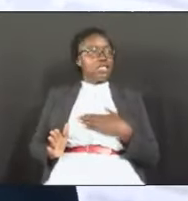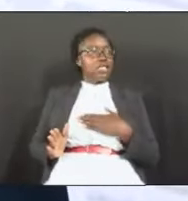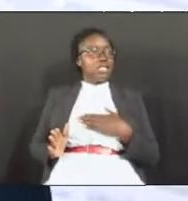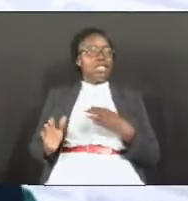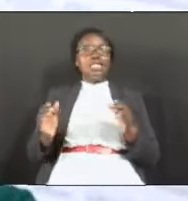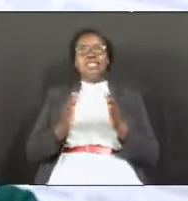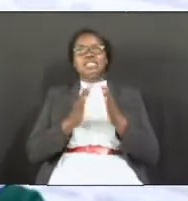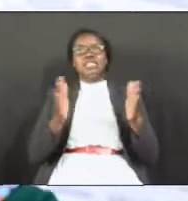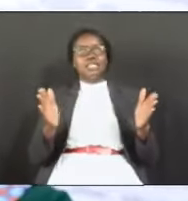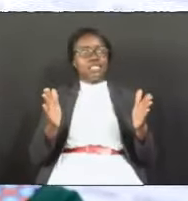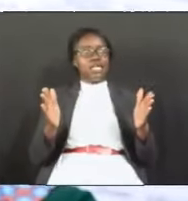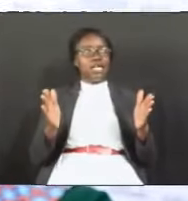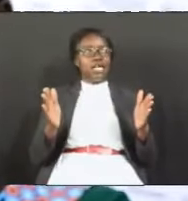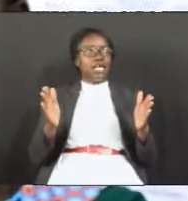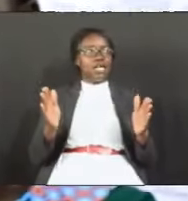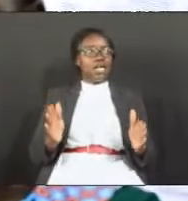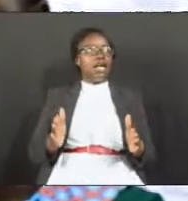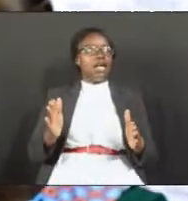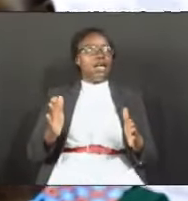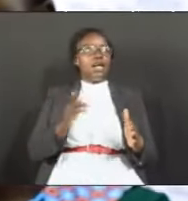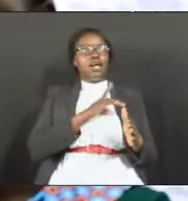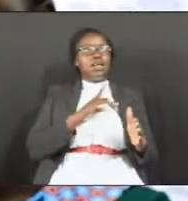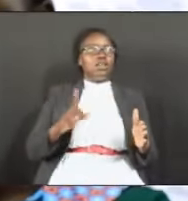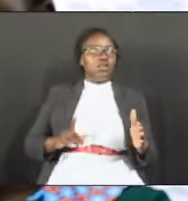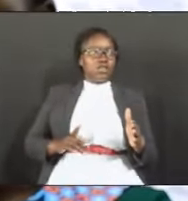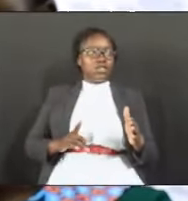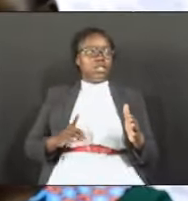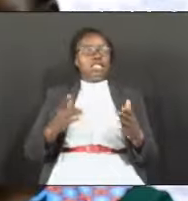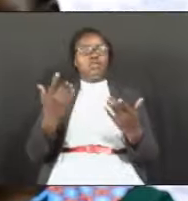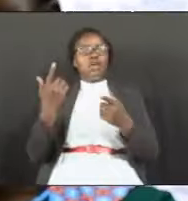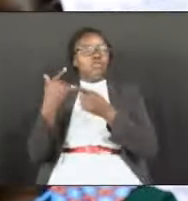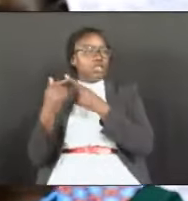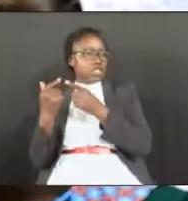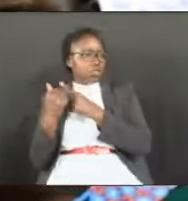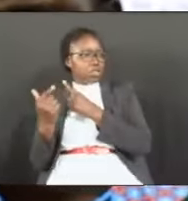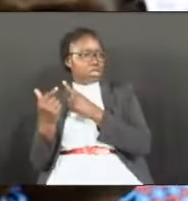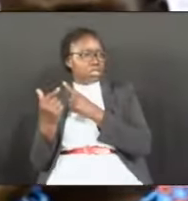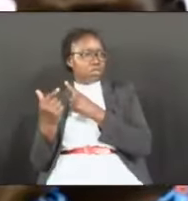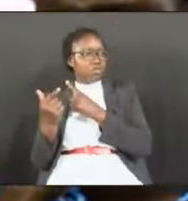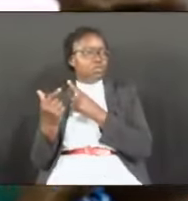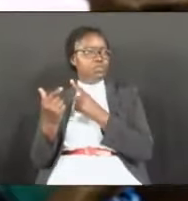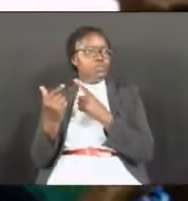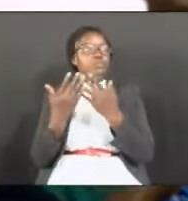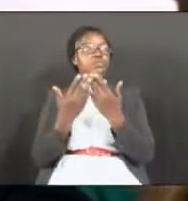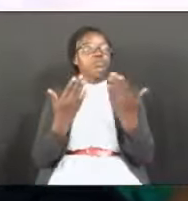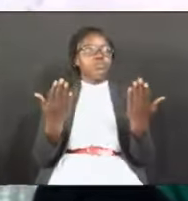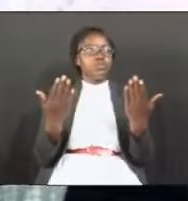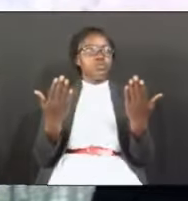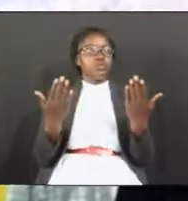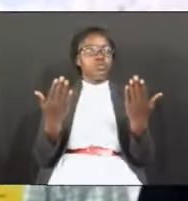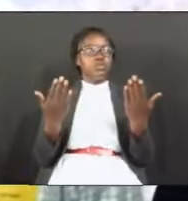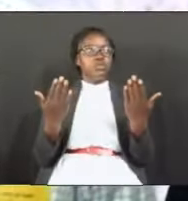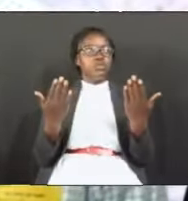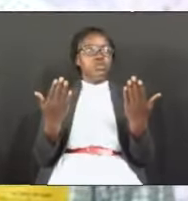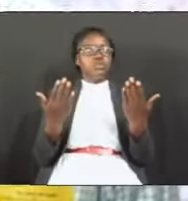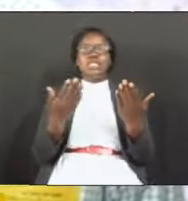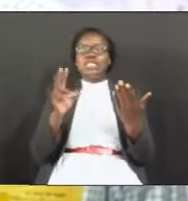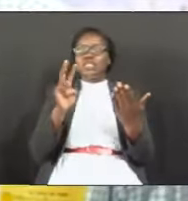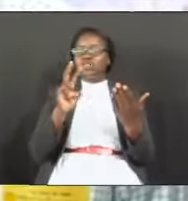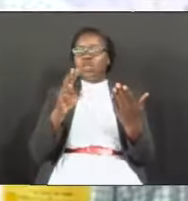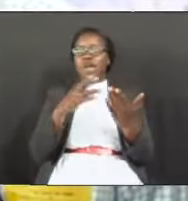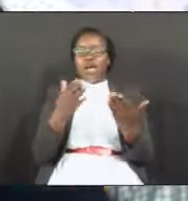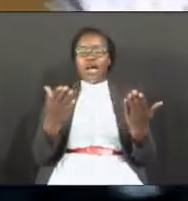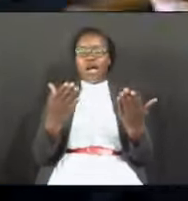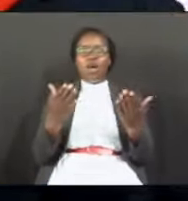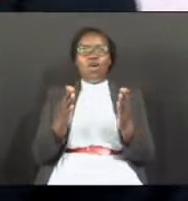greater." Lord, that we may have the experience of Elisha and Gehazi. When Gehazi saw how the army of